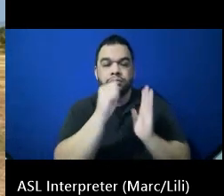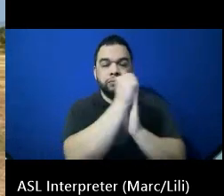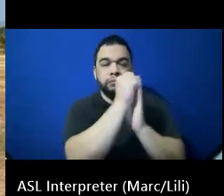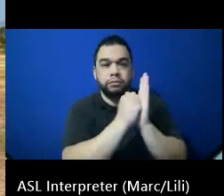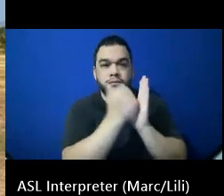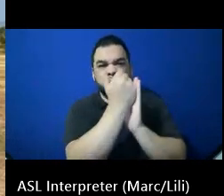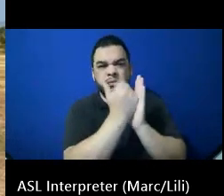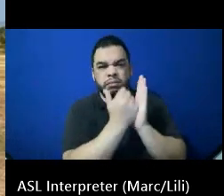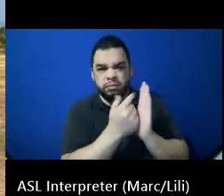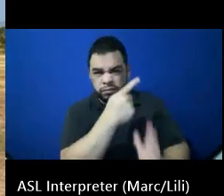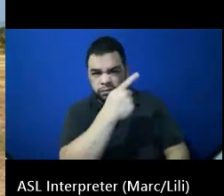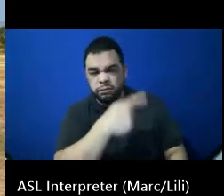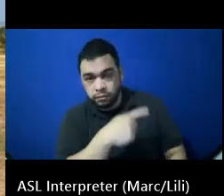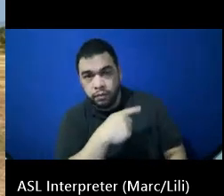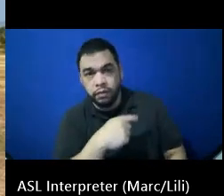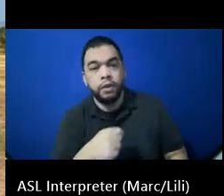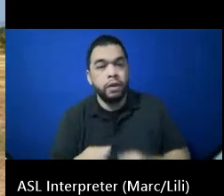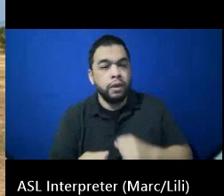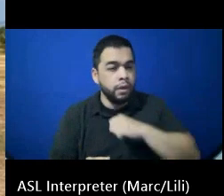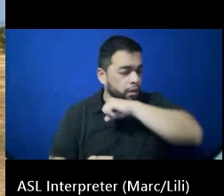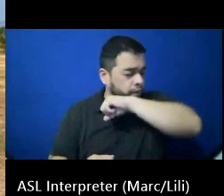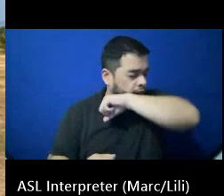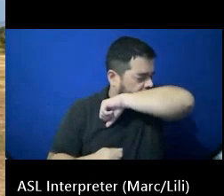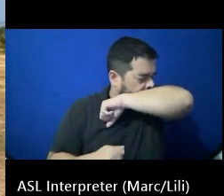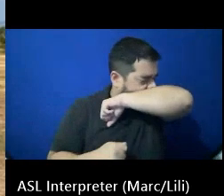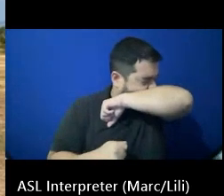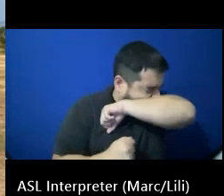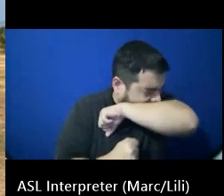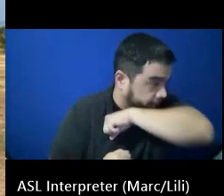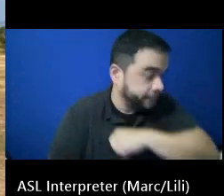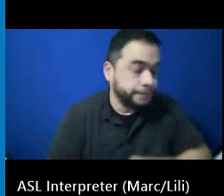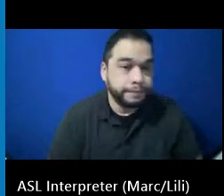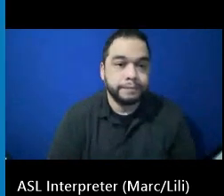and an evaluation and summary at the end, as well as questions.